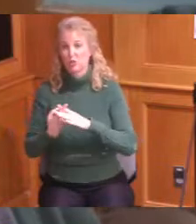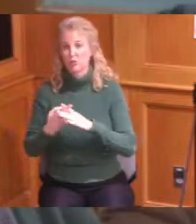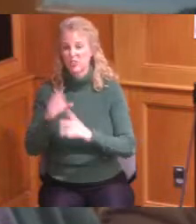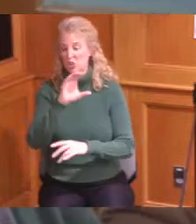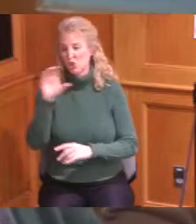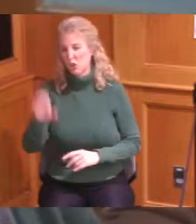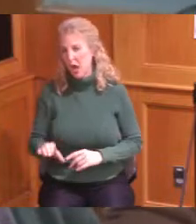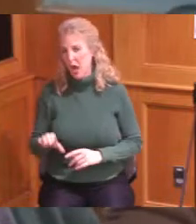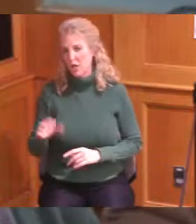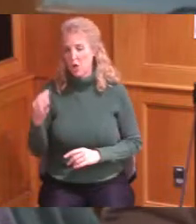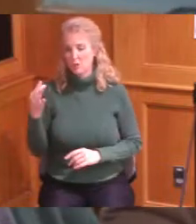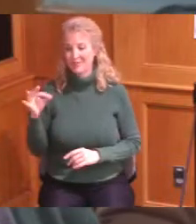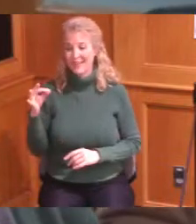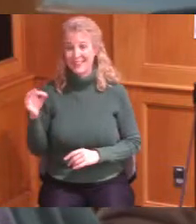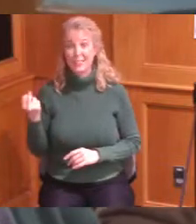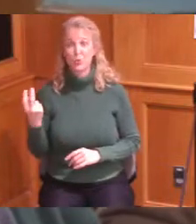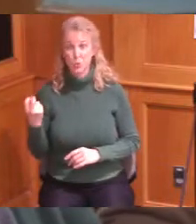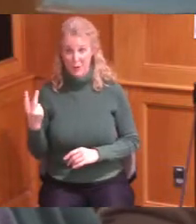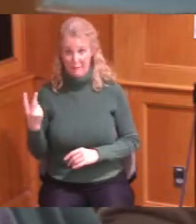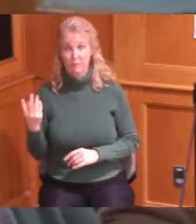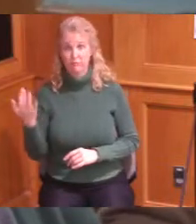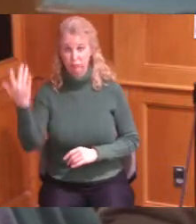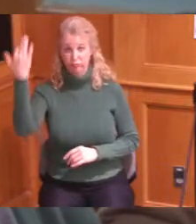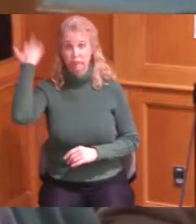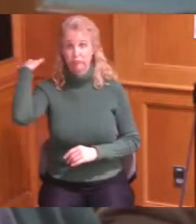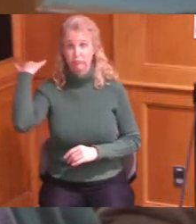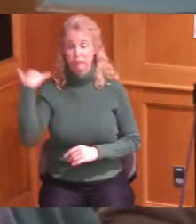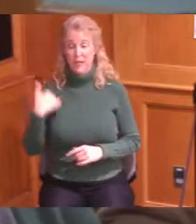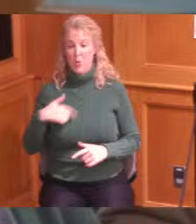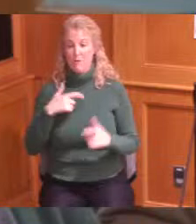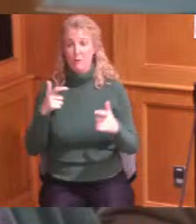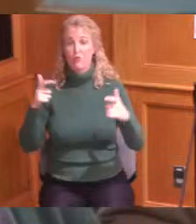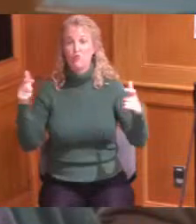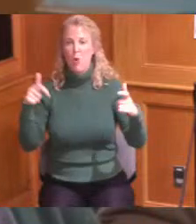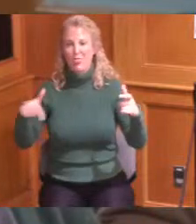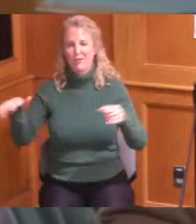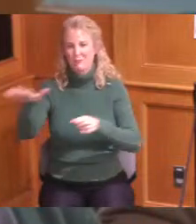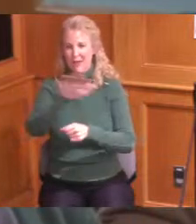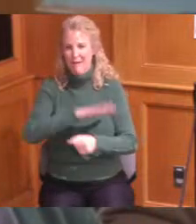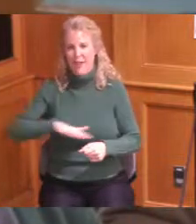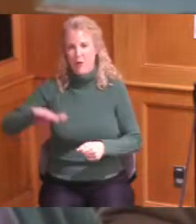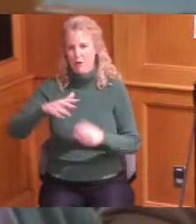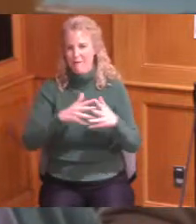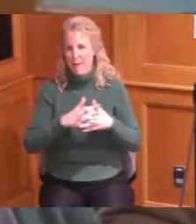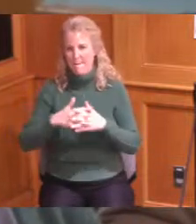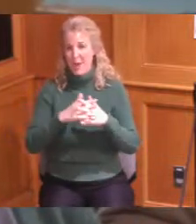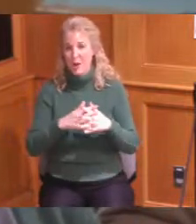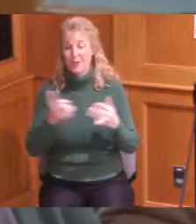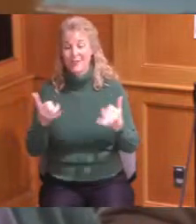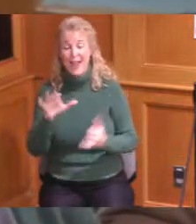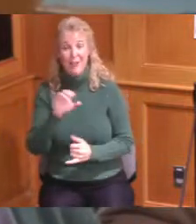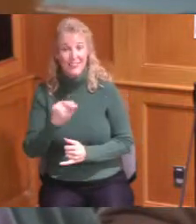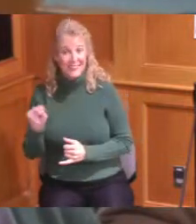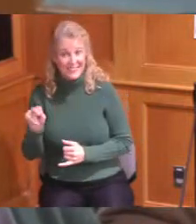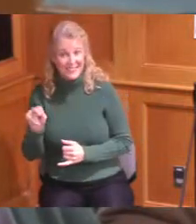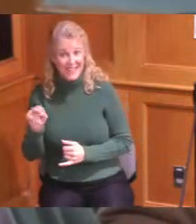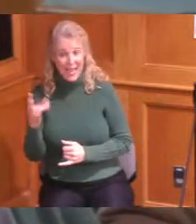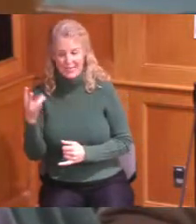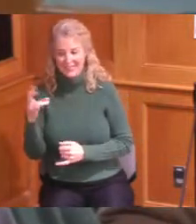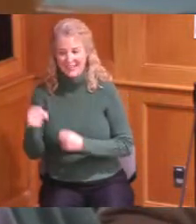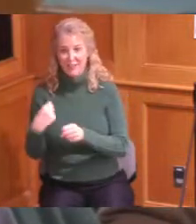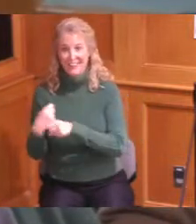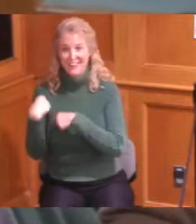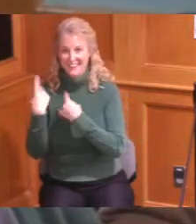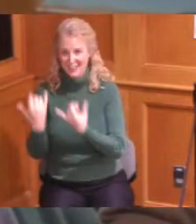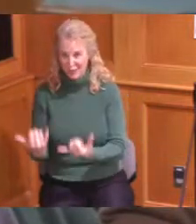around 1912, and we have since grown in the Midwest. We are now in Cincinnati. We've been here for 17